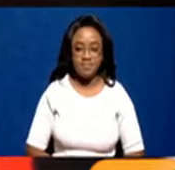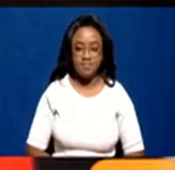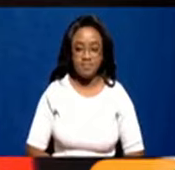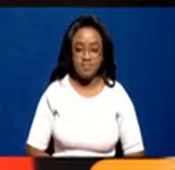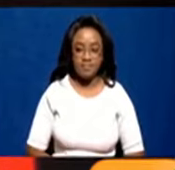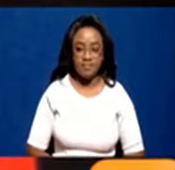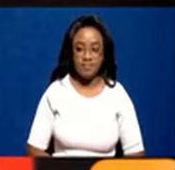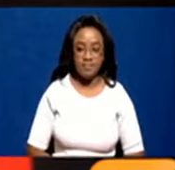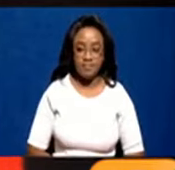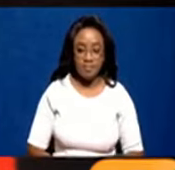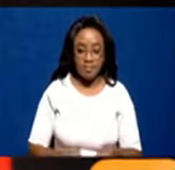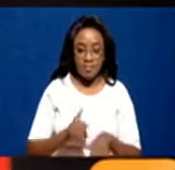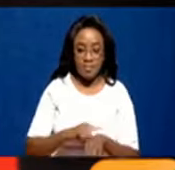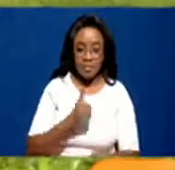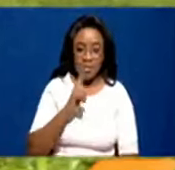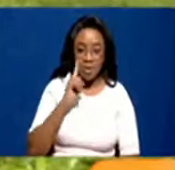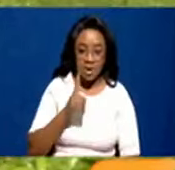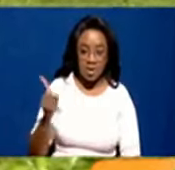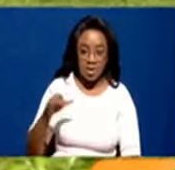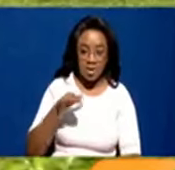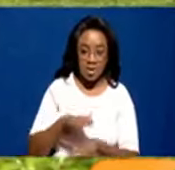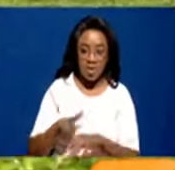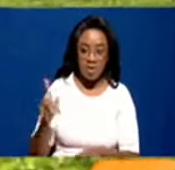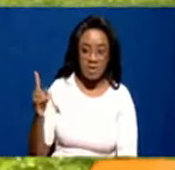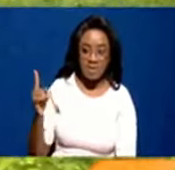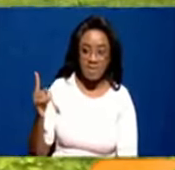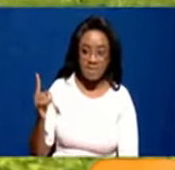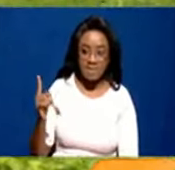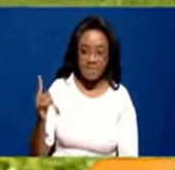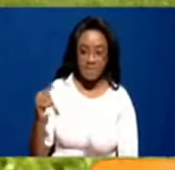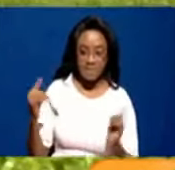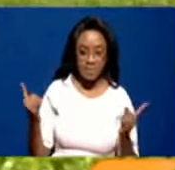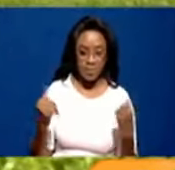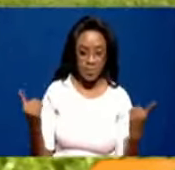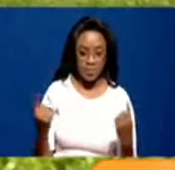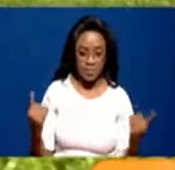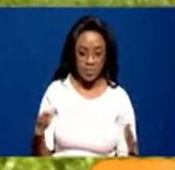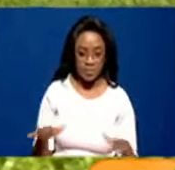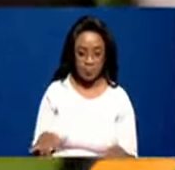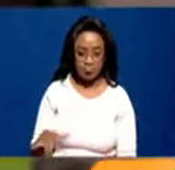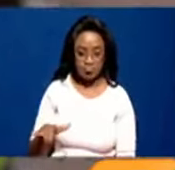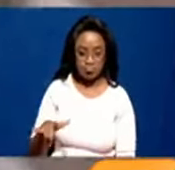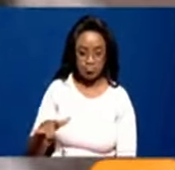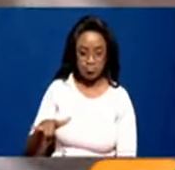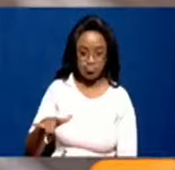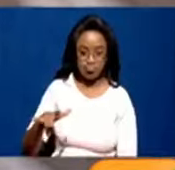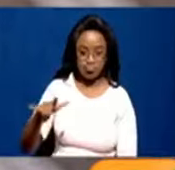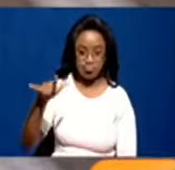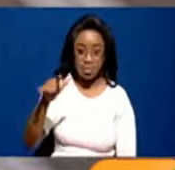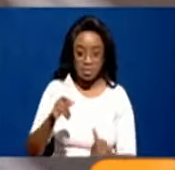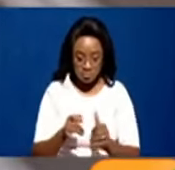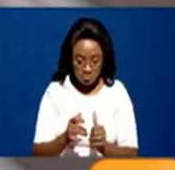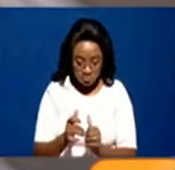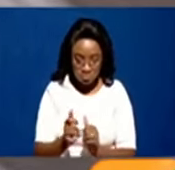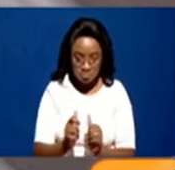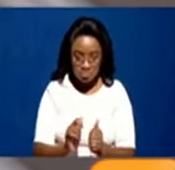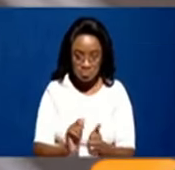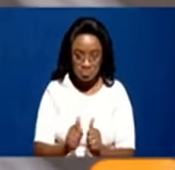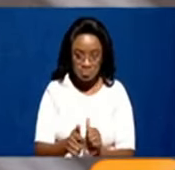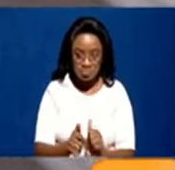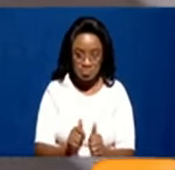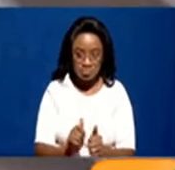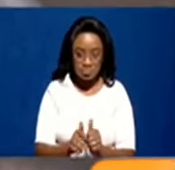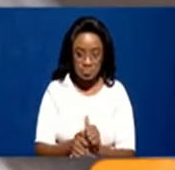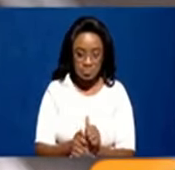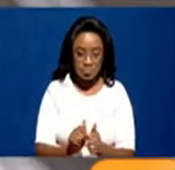Once the drone engine is turned on, the propellers rotate, enabling flight. A remote control is used to direct its flight